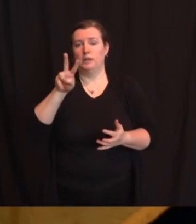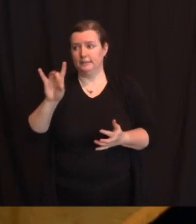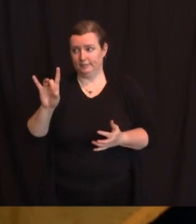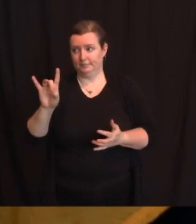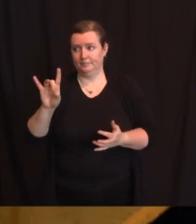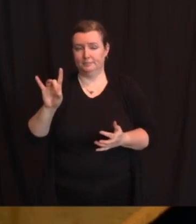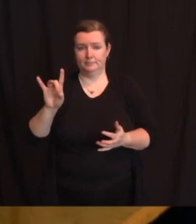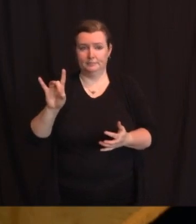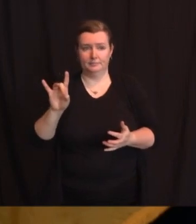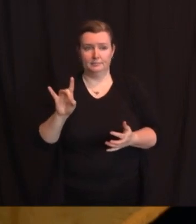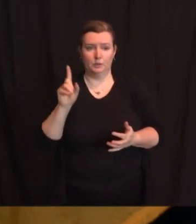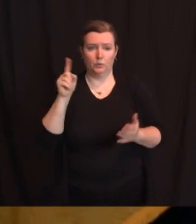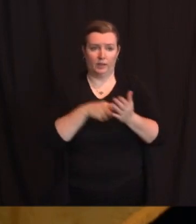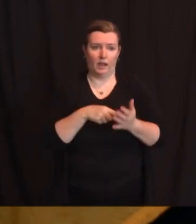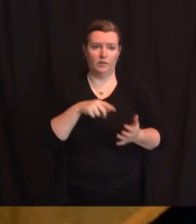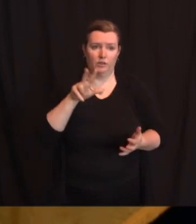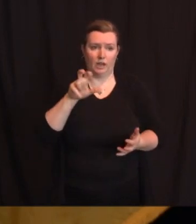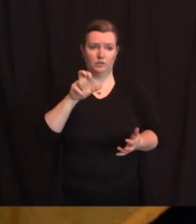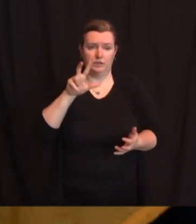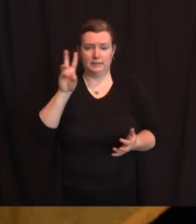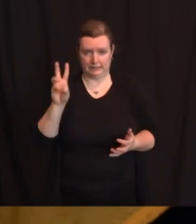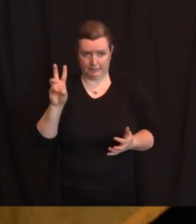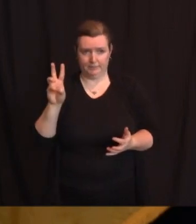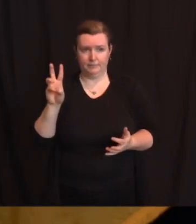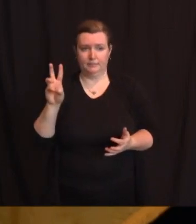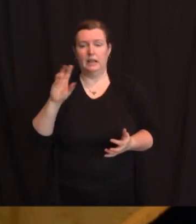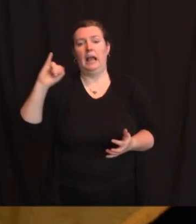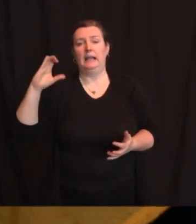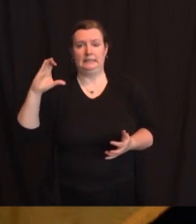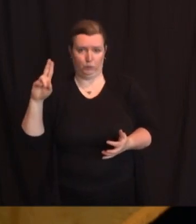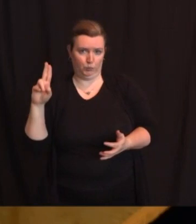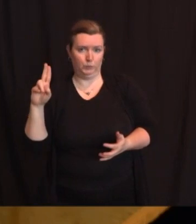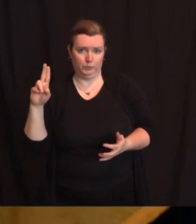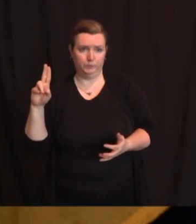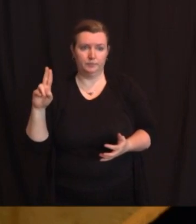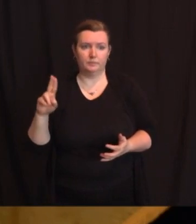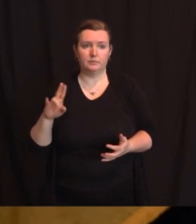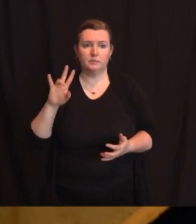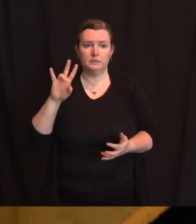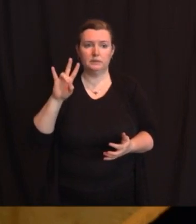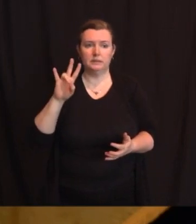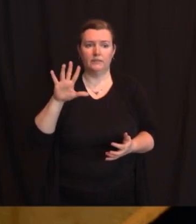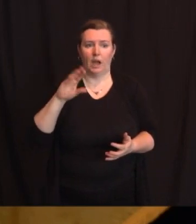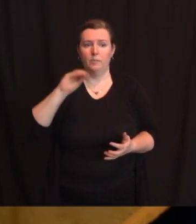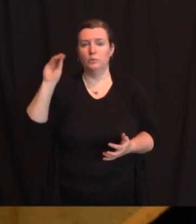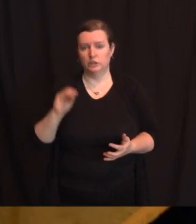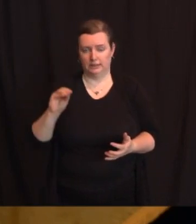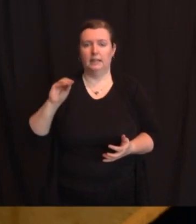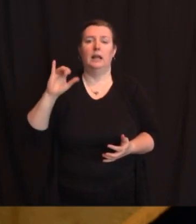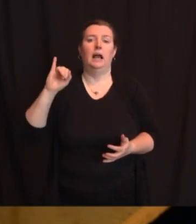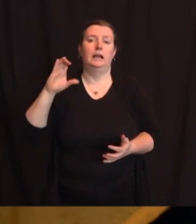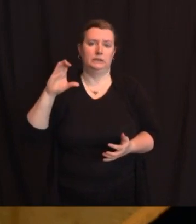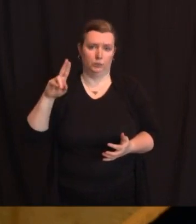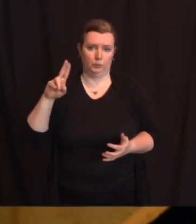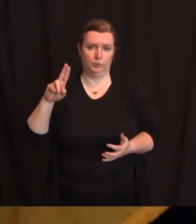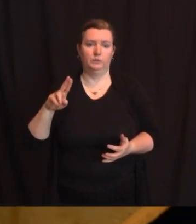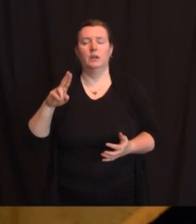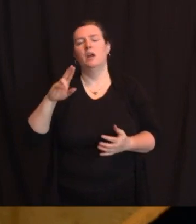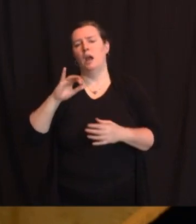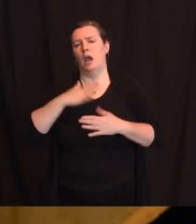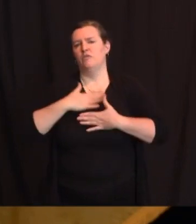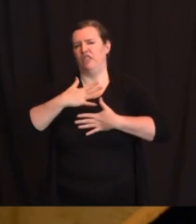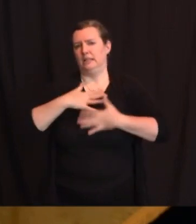1,306 individuals are in critical care, 75% of the critical care patients are on ventilators.